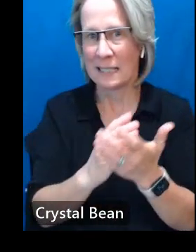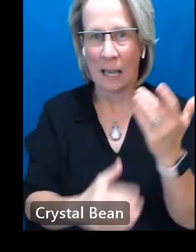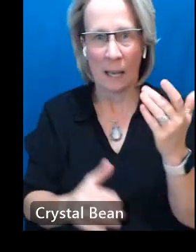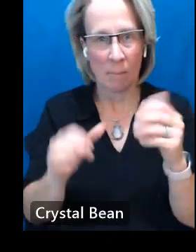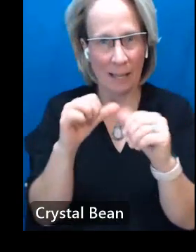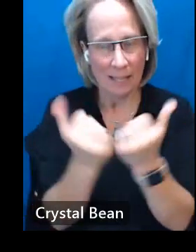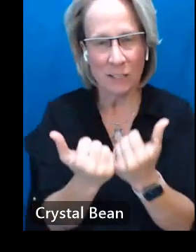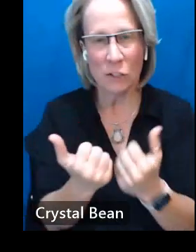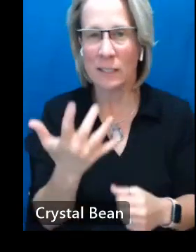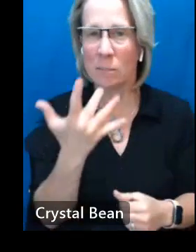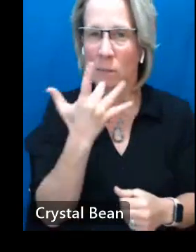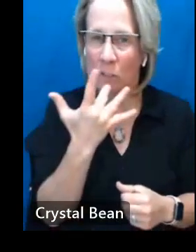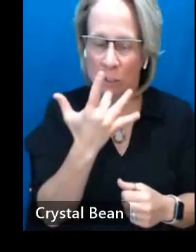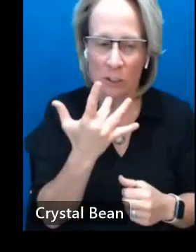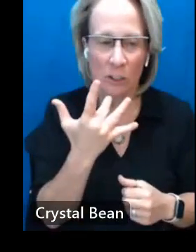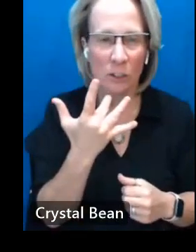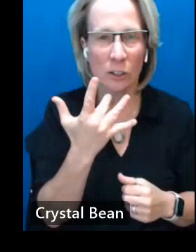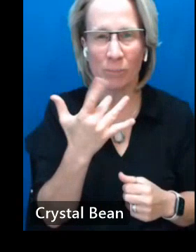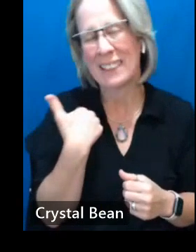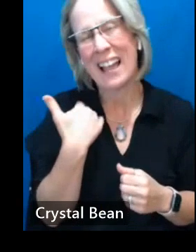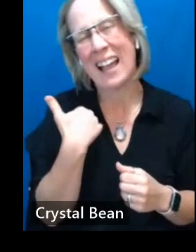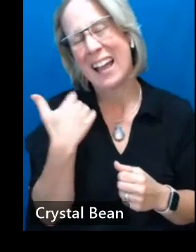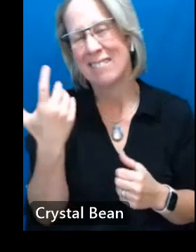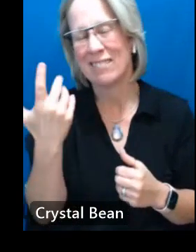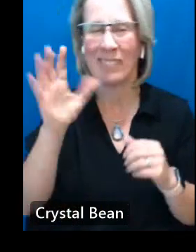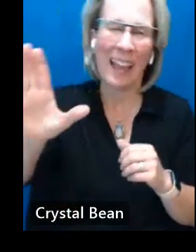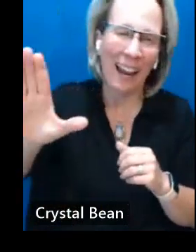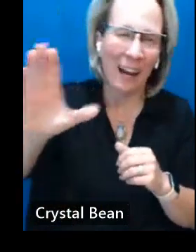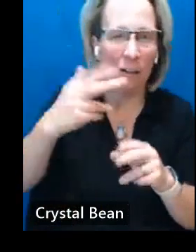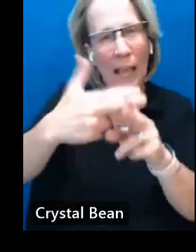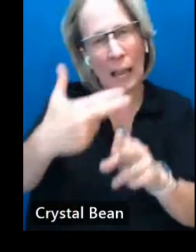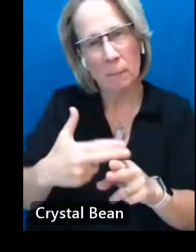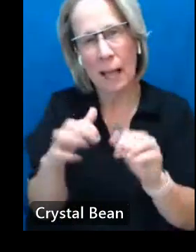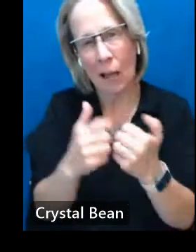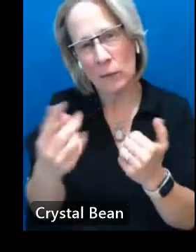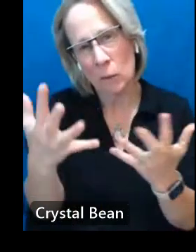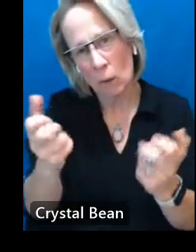enter, they have some sort of naming scheme for their journals, like